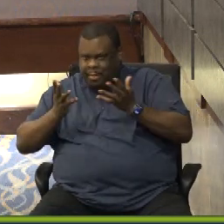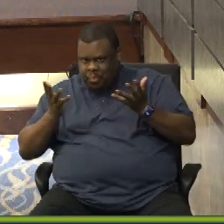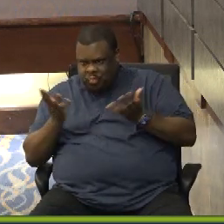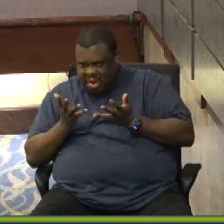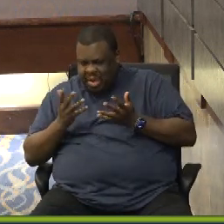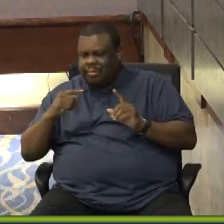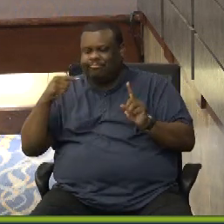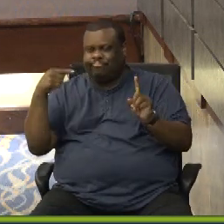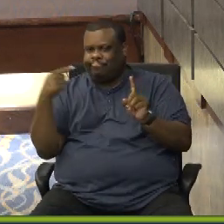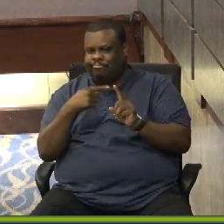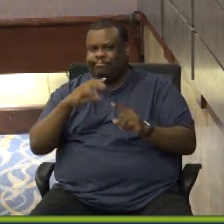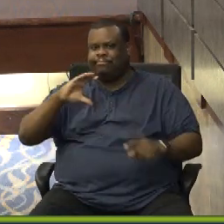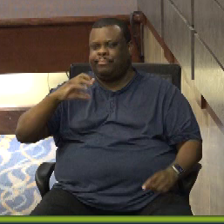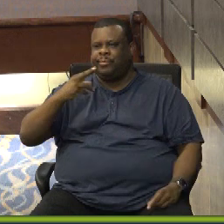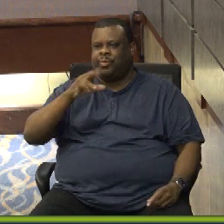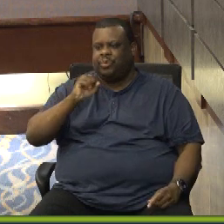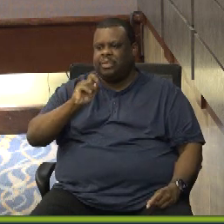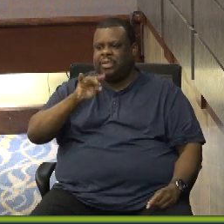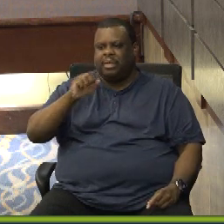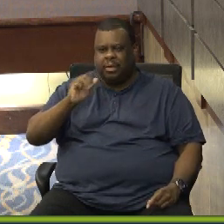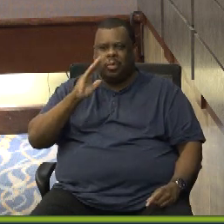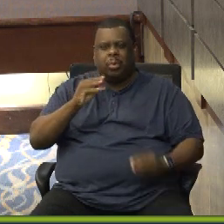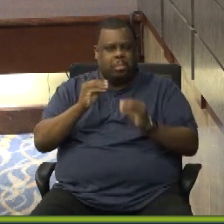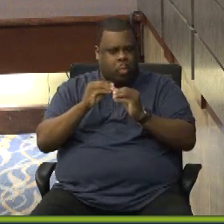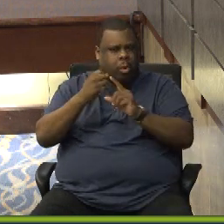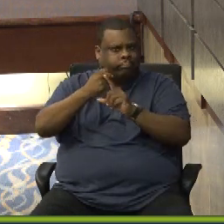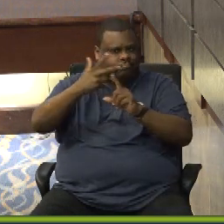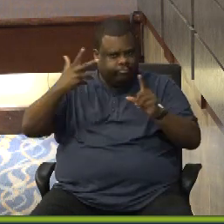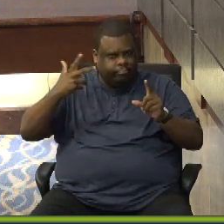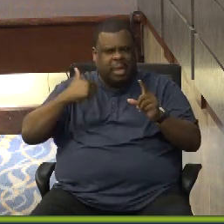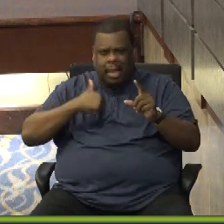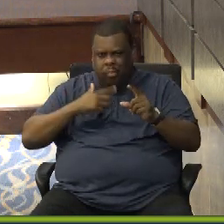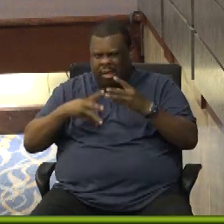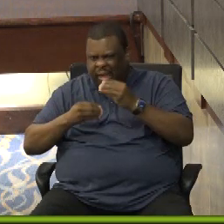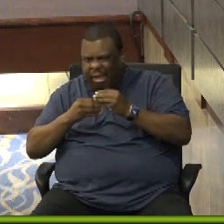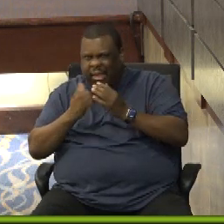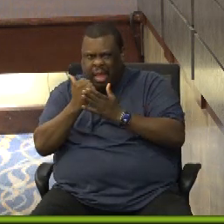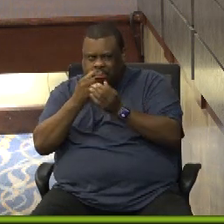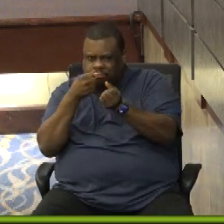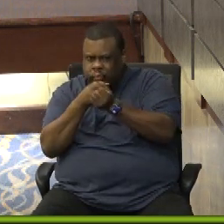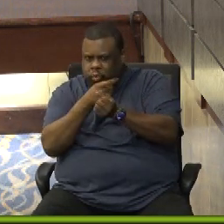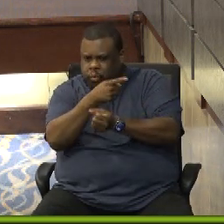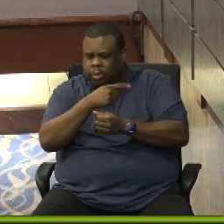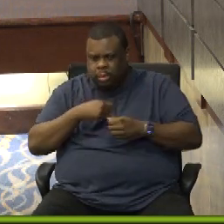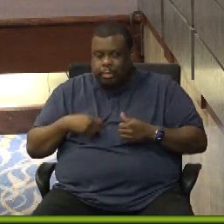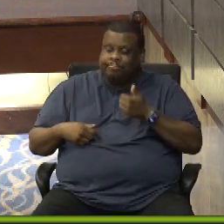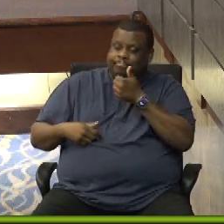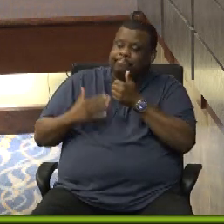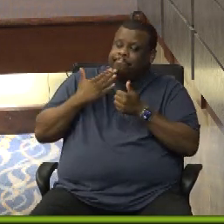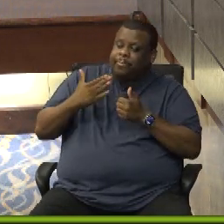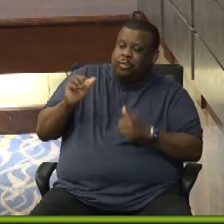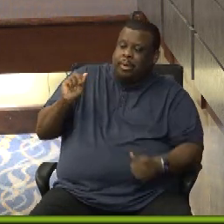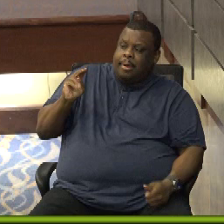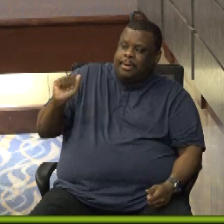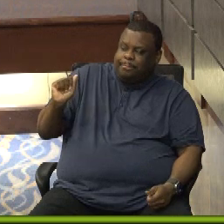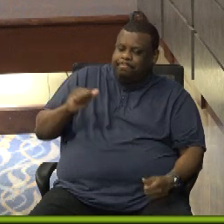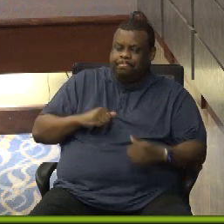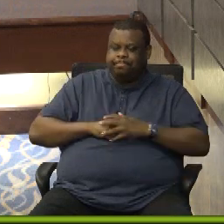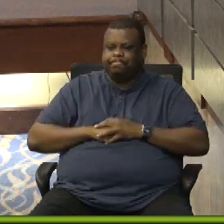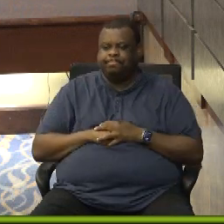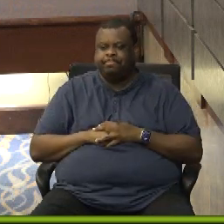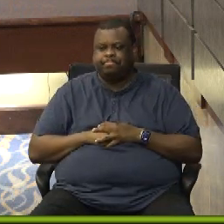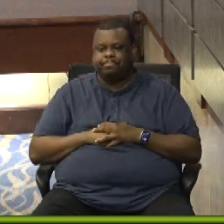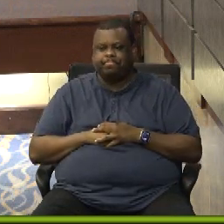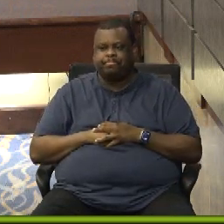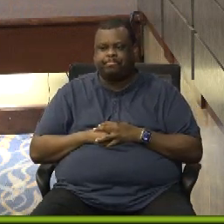I'll chime in towards the end and show some additional visuals. Perfect. Thanks, Anna. So as you